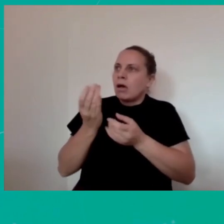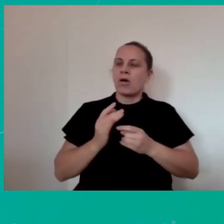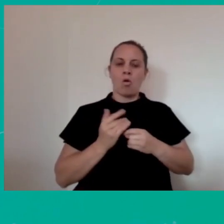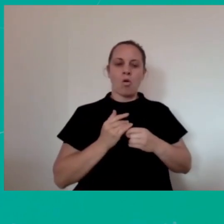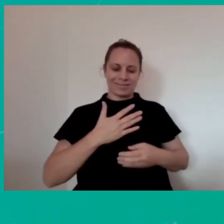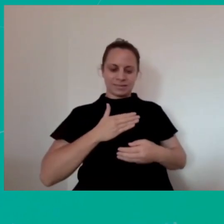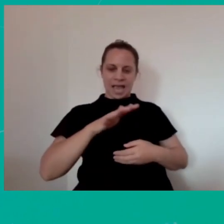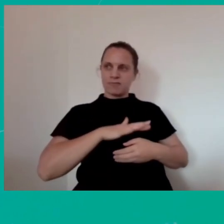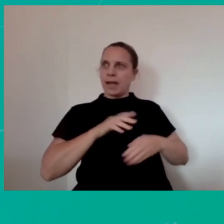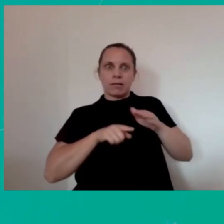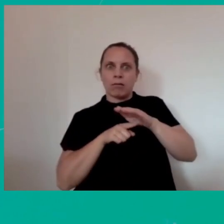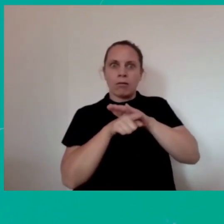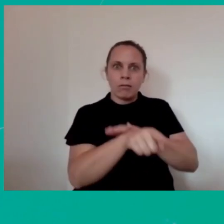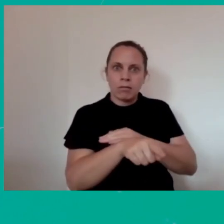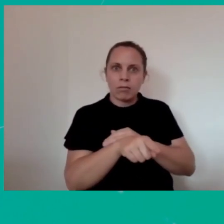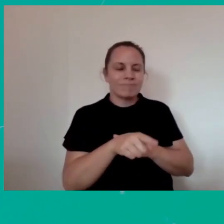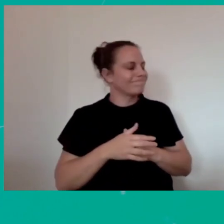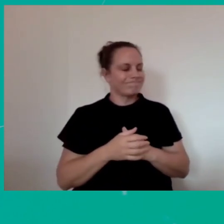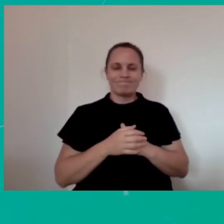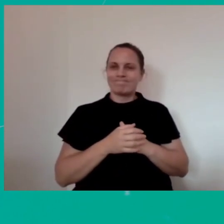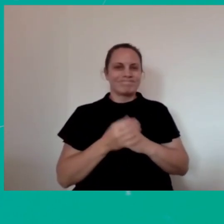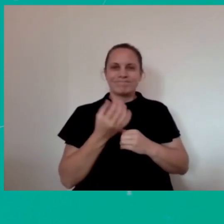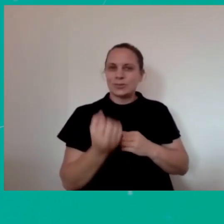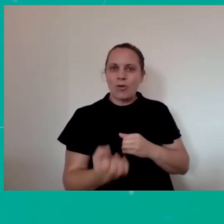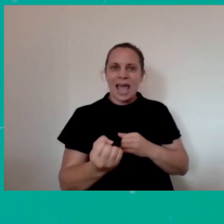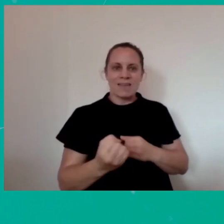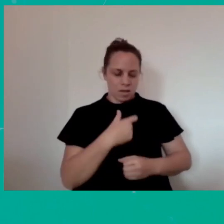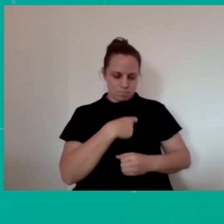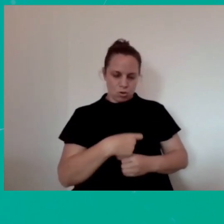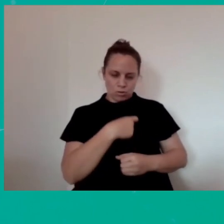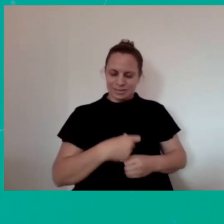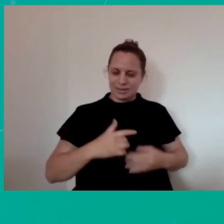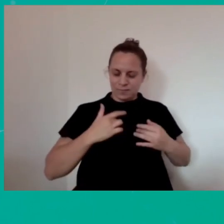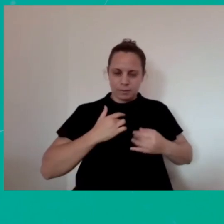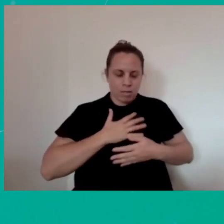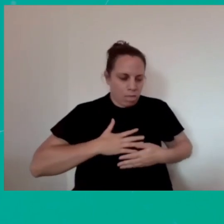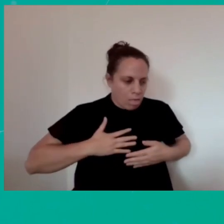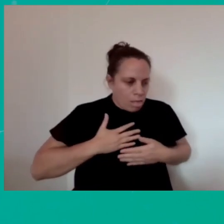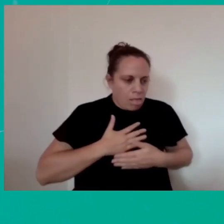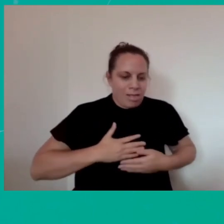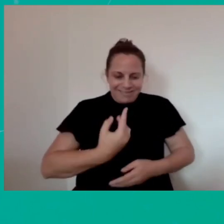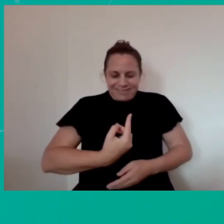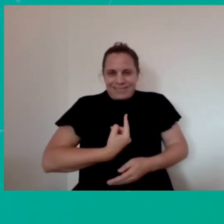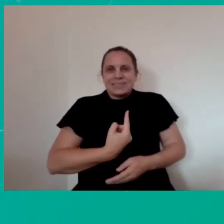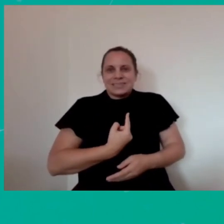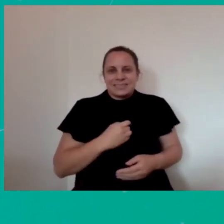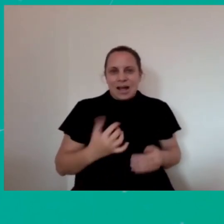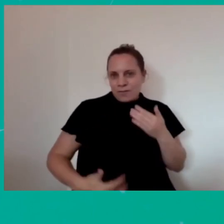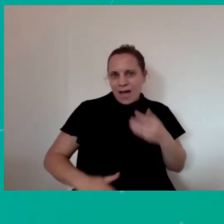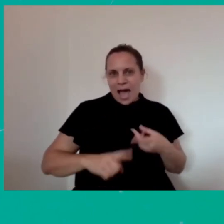abuse causes further distress and hopelessness and can lead to self-harm and suicide attempts.